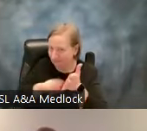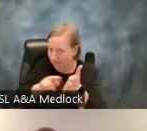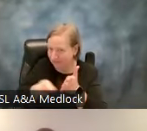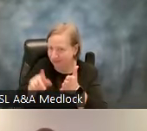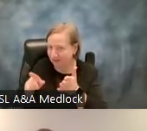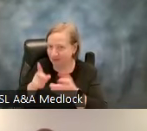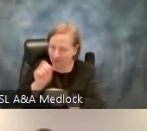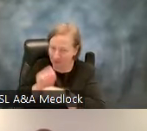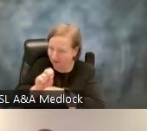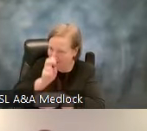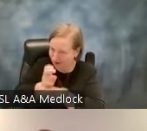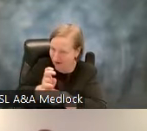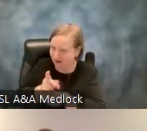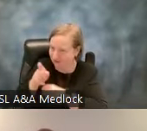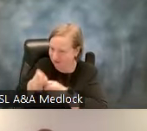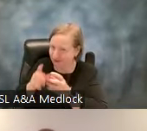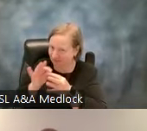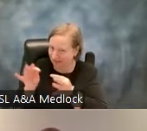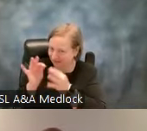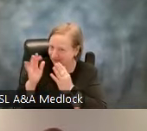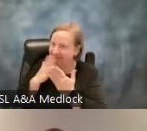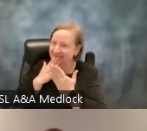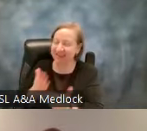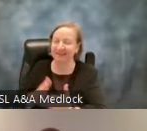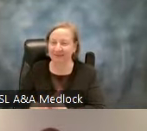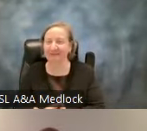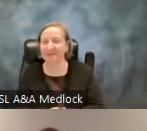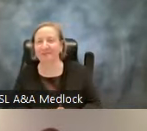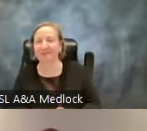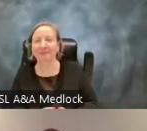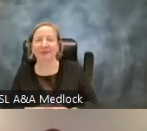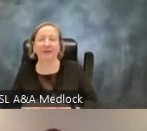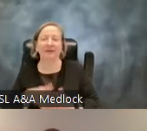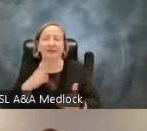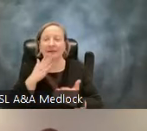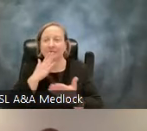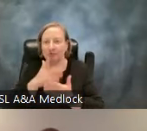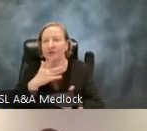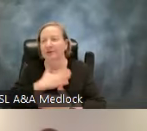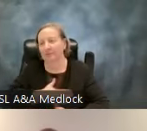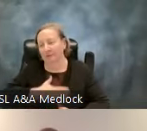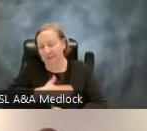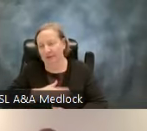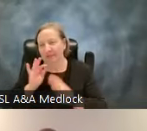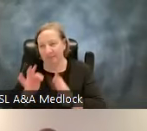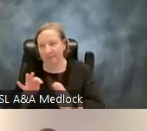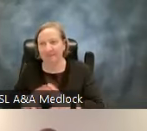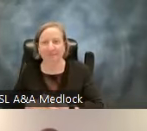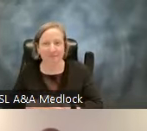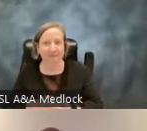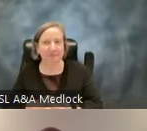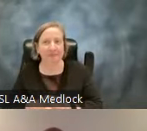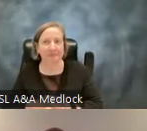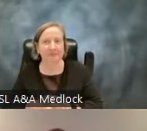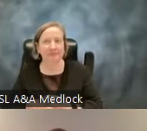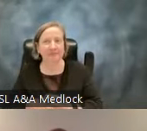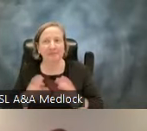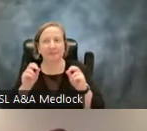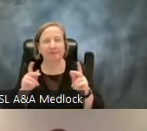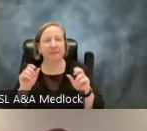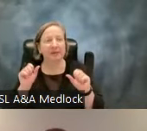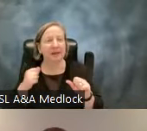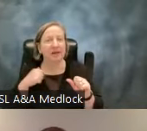so hard for it. You should mention it. Thank you. Very well appreciated. Okay. Can